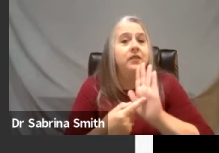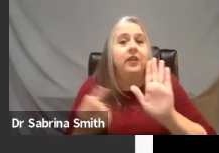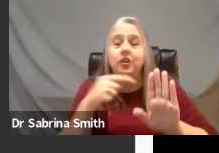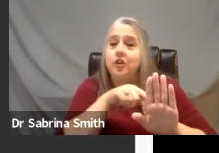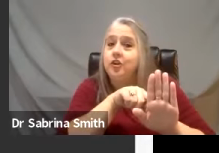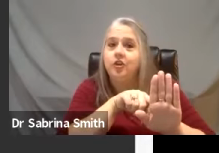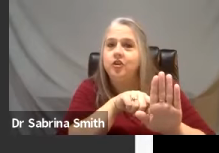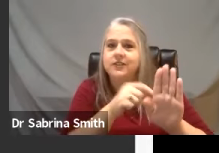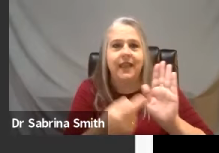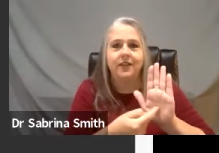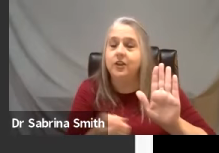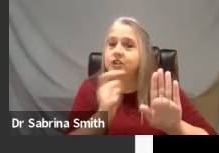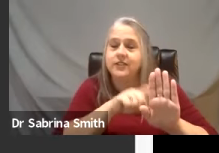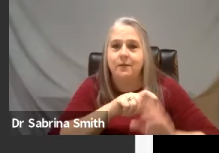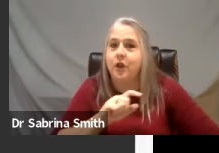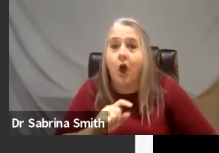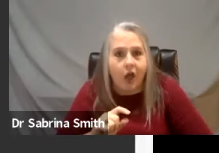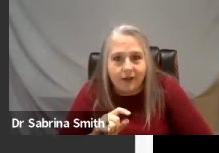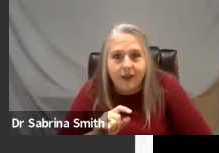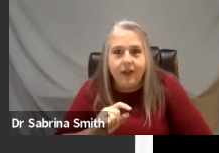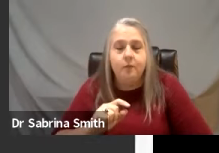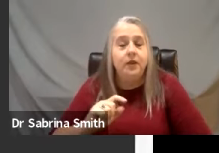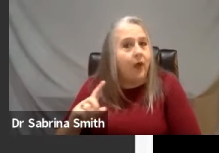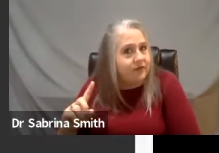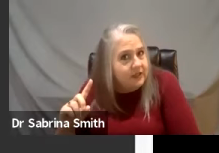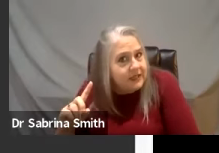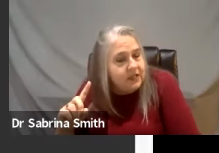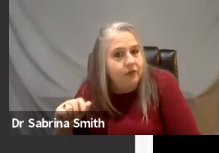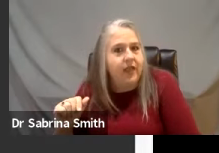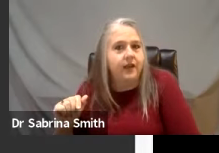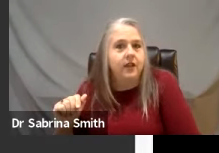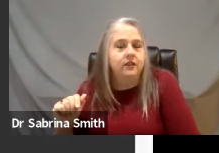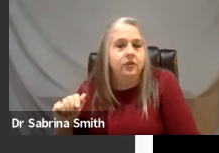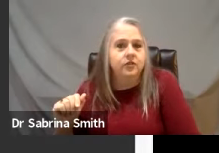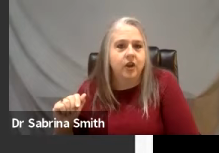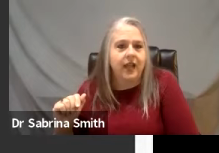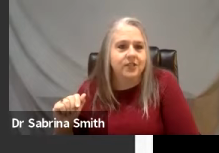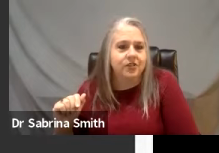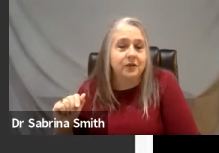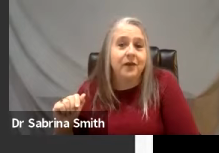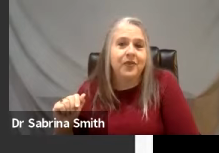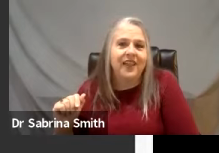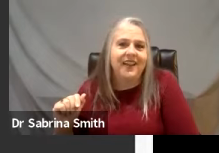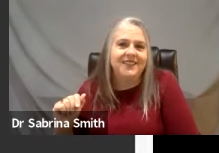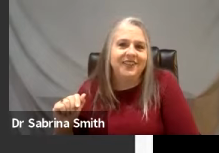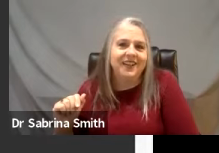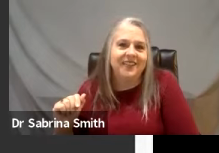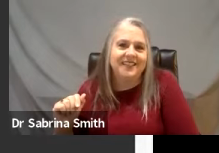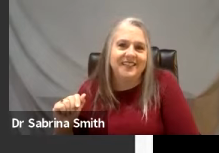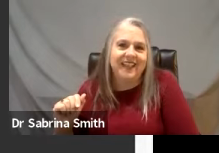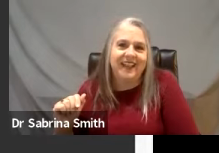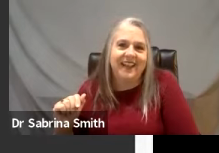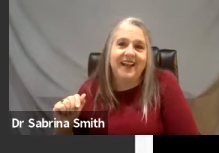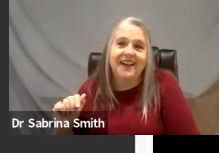be something that it just can't be caught, but you have to listen for that little sarcastic drip. Oh, thanks for